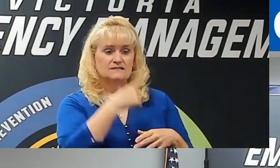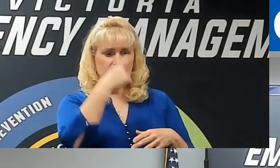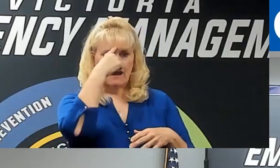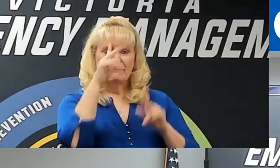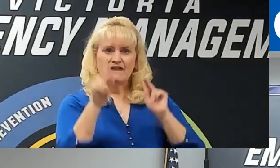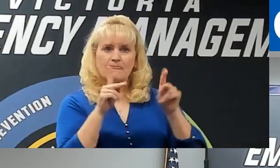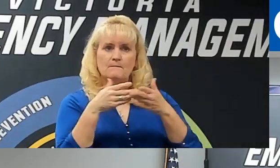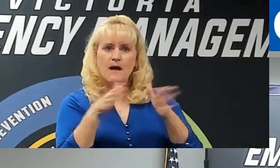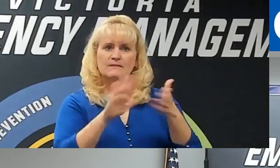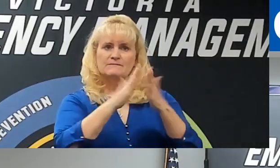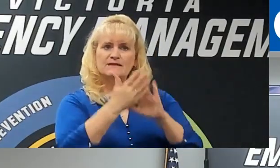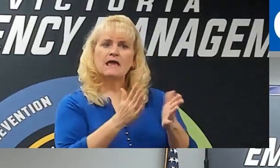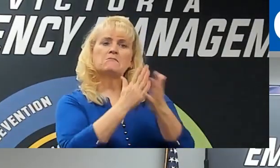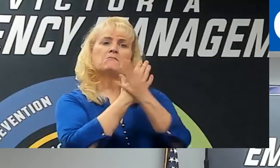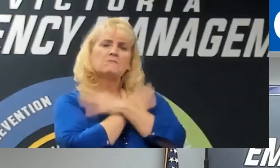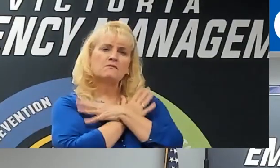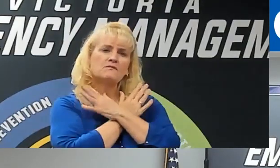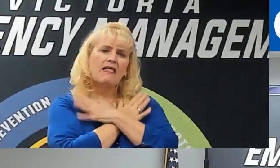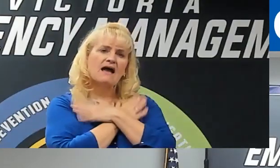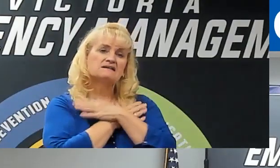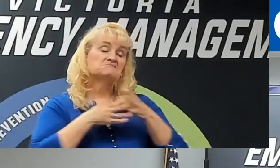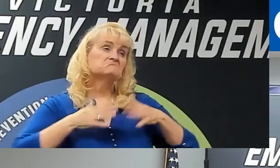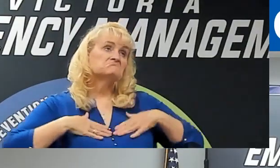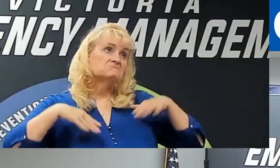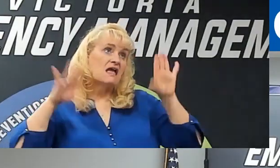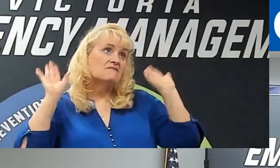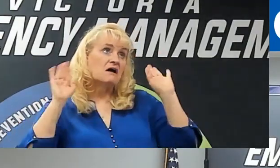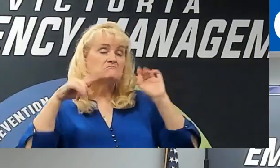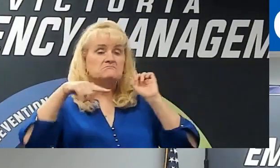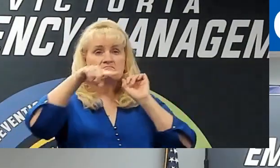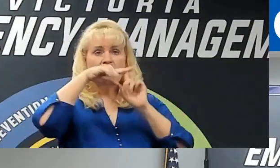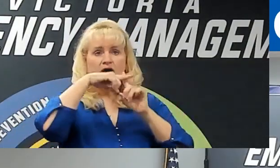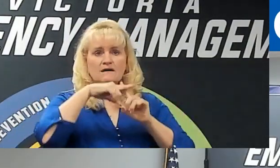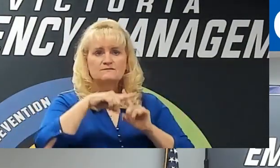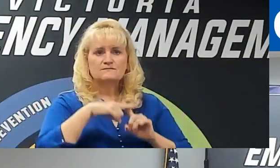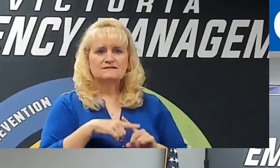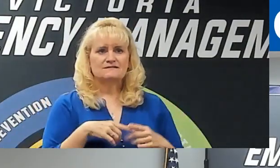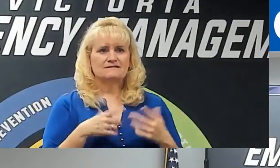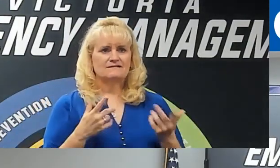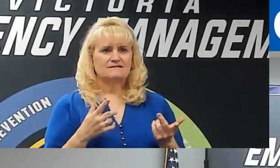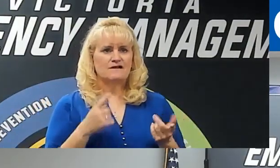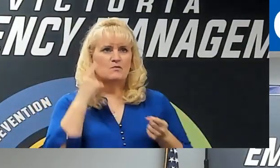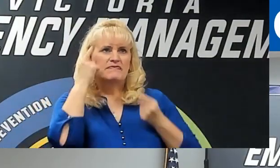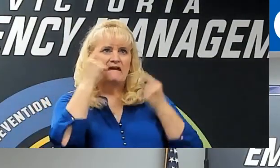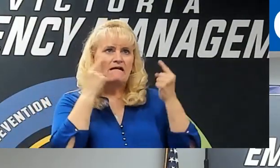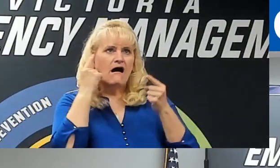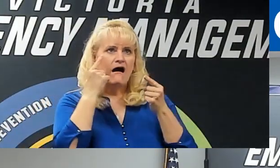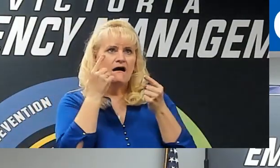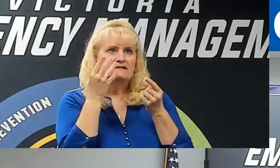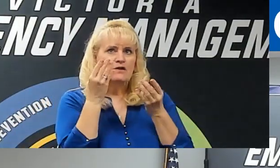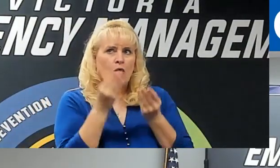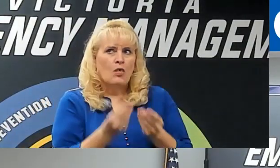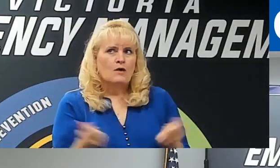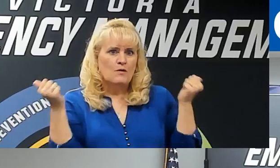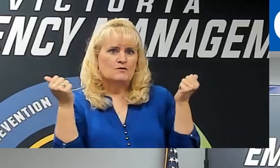public got relaxed. I think we all did. We were optimistic that this may have been, going away. So folks started, it's like, all right, well, let's